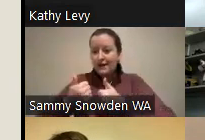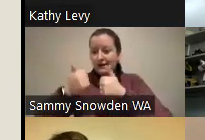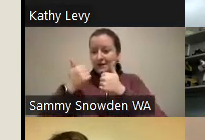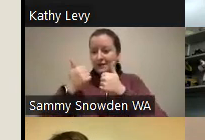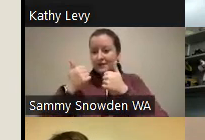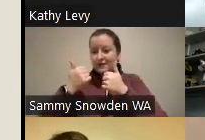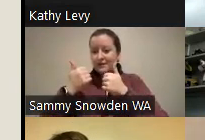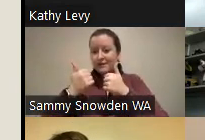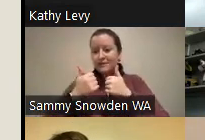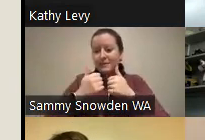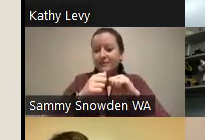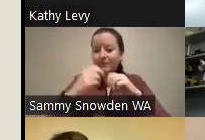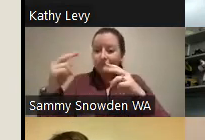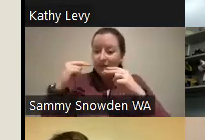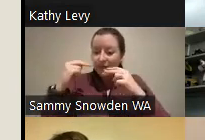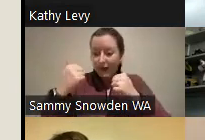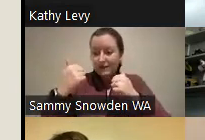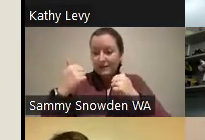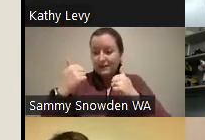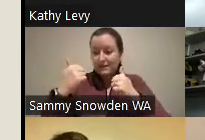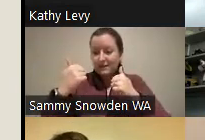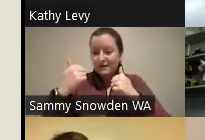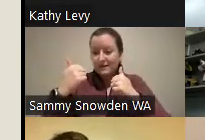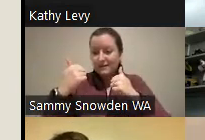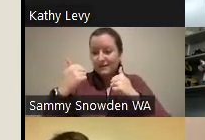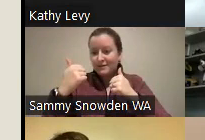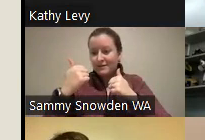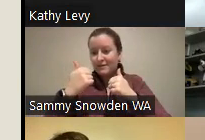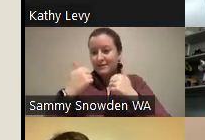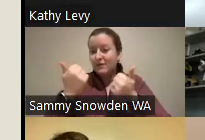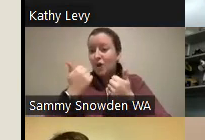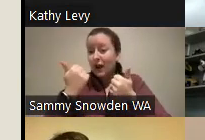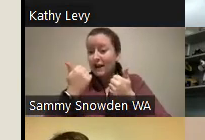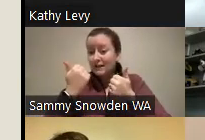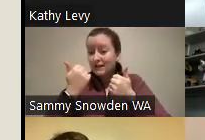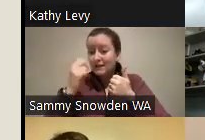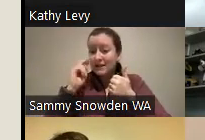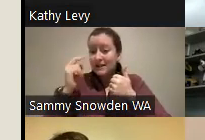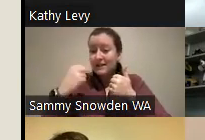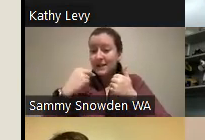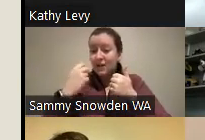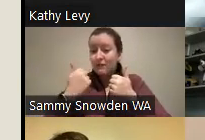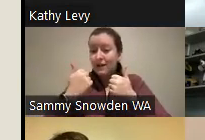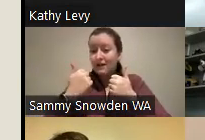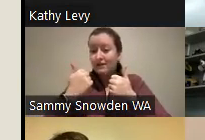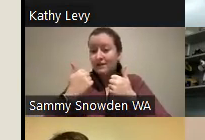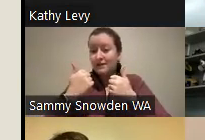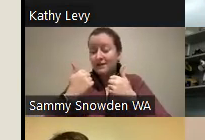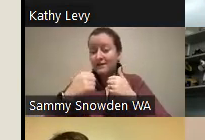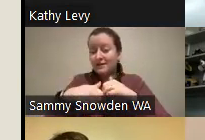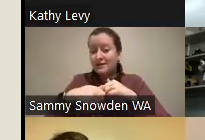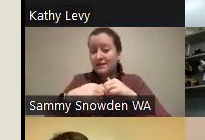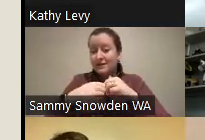talking to us all about sleep support. And I've got a little experience to talk about afterwards if she can't remember if she's mentioned it or